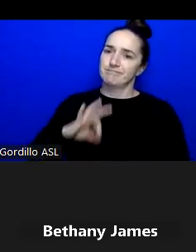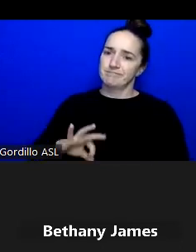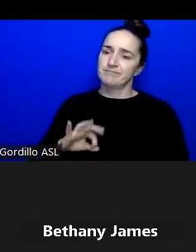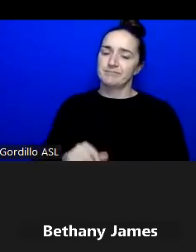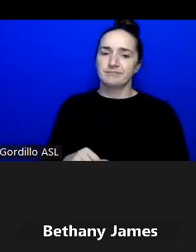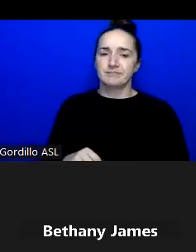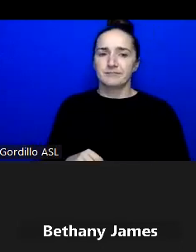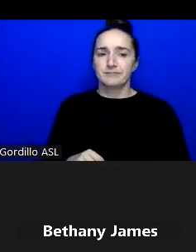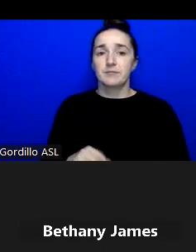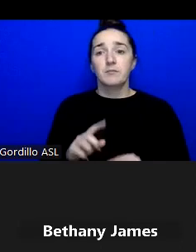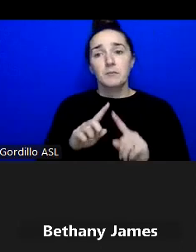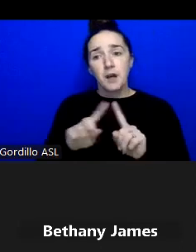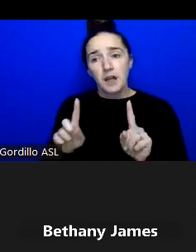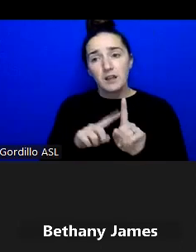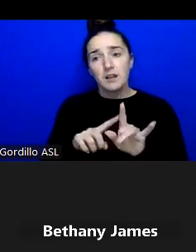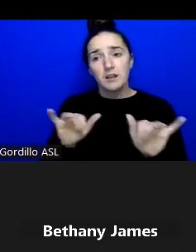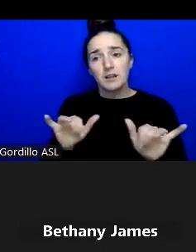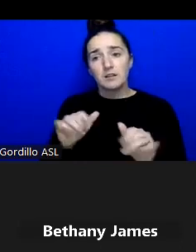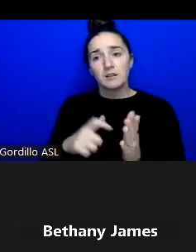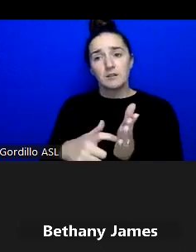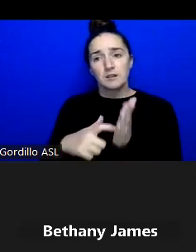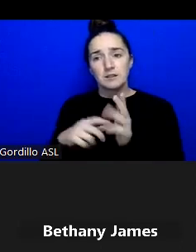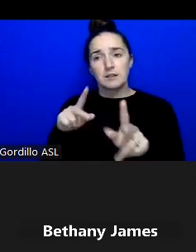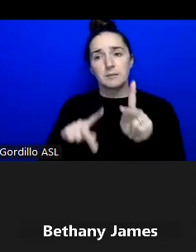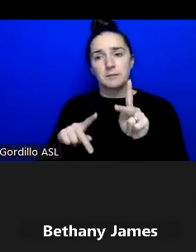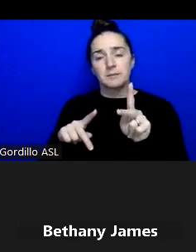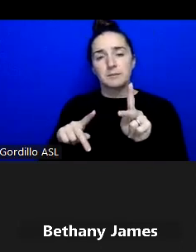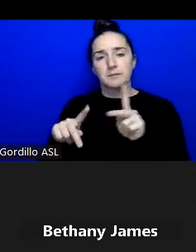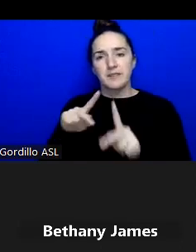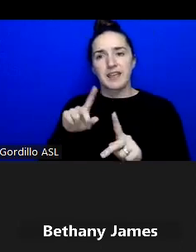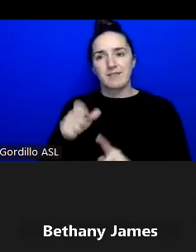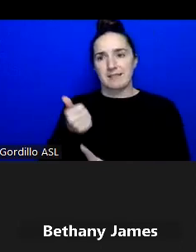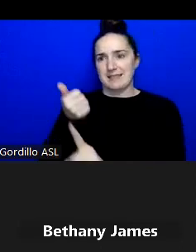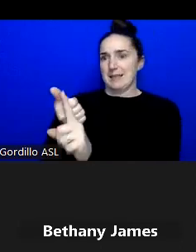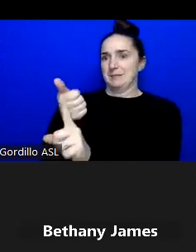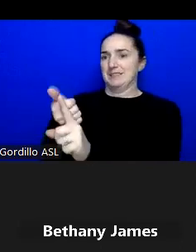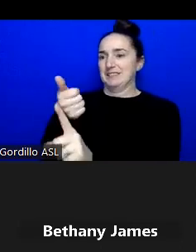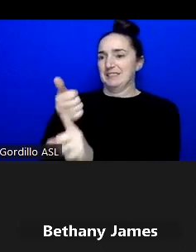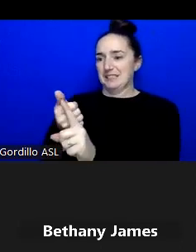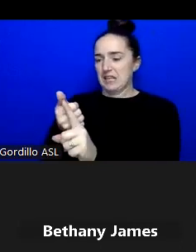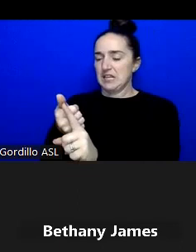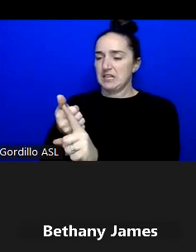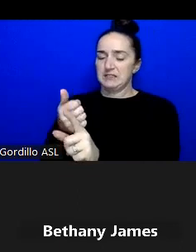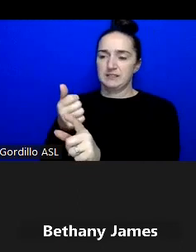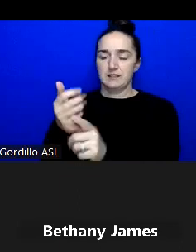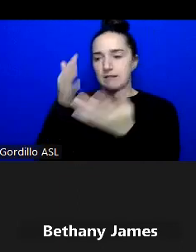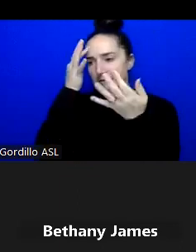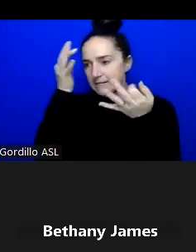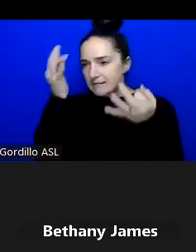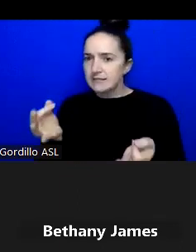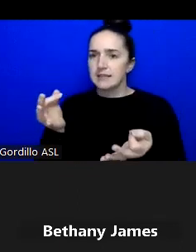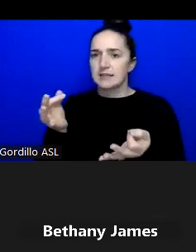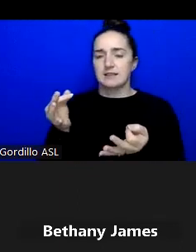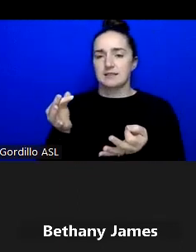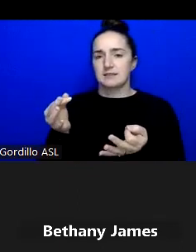But it does require that patients do this themselves. So they are the ones that have to make the decisions